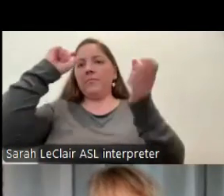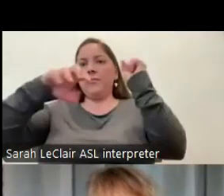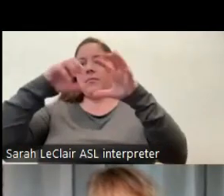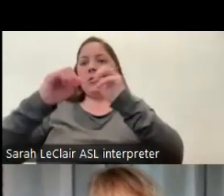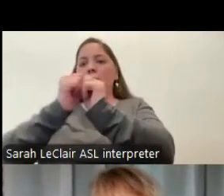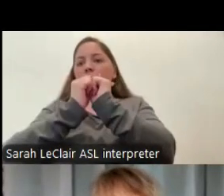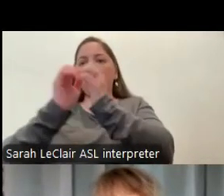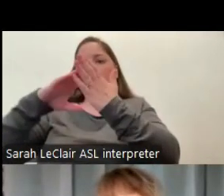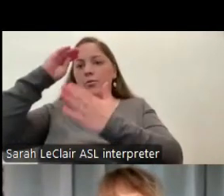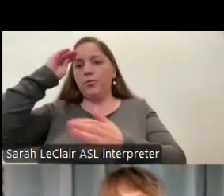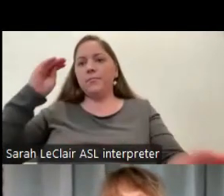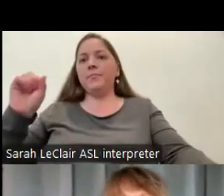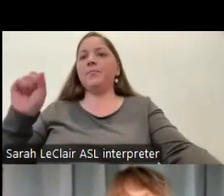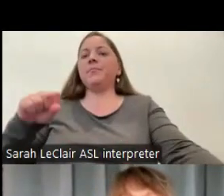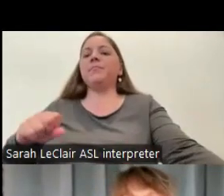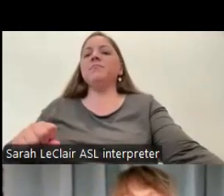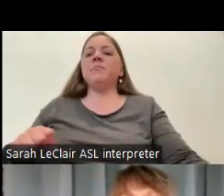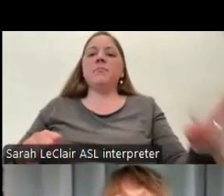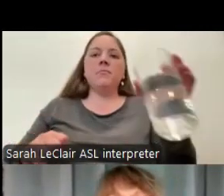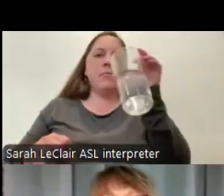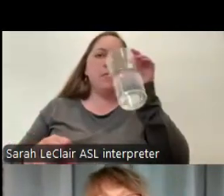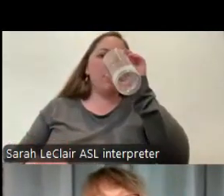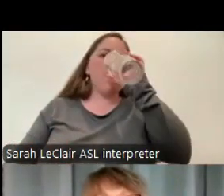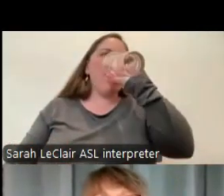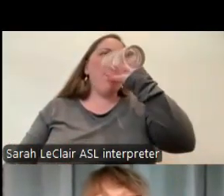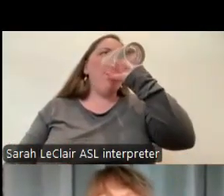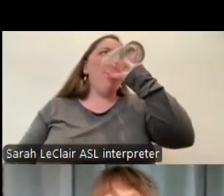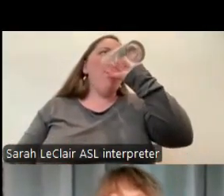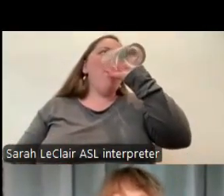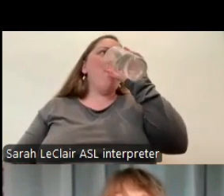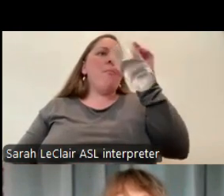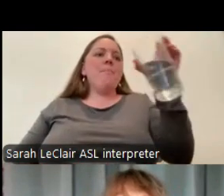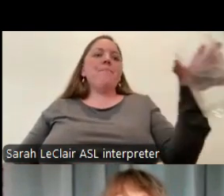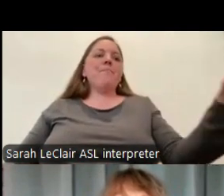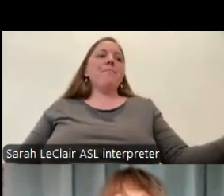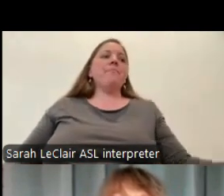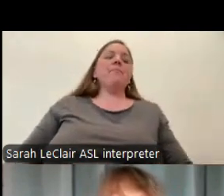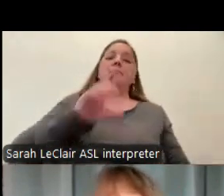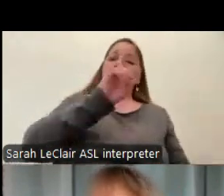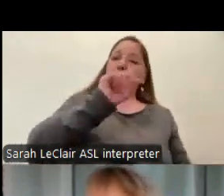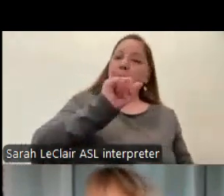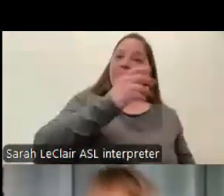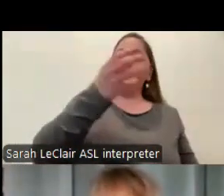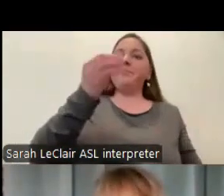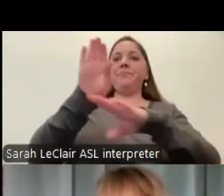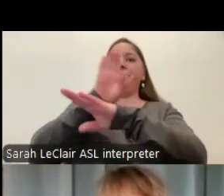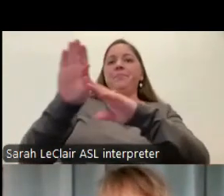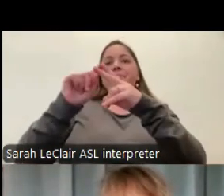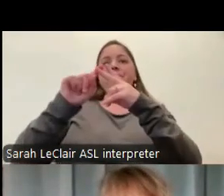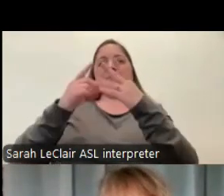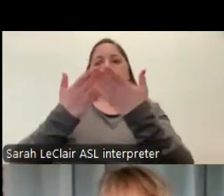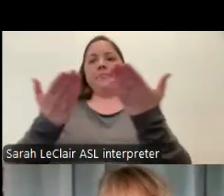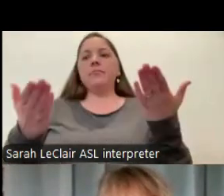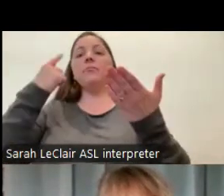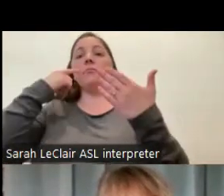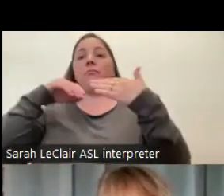There are two things about businesses and disability. One is they think that accommodations is